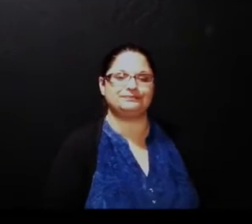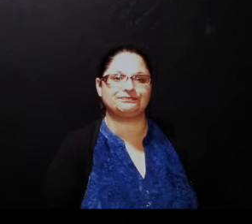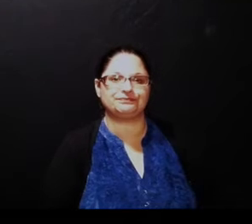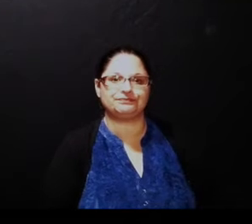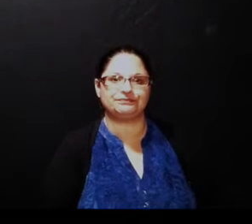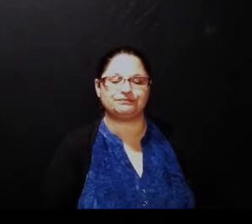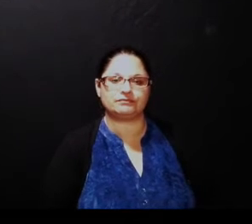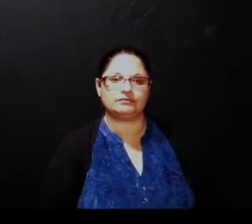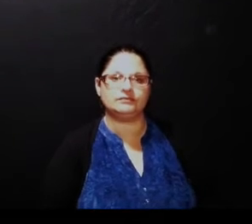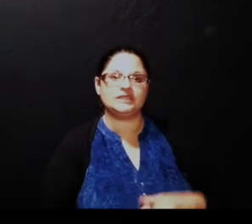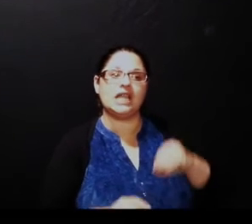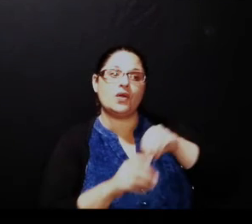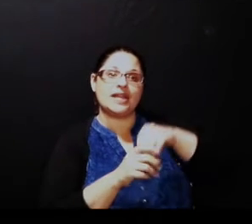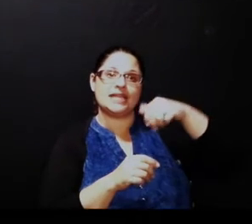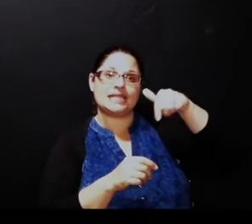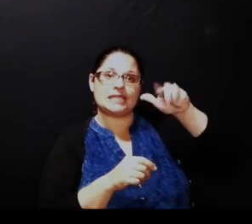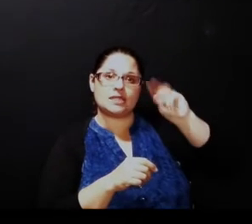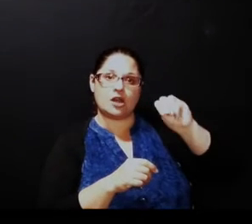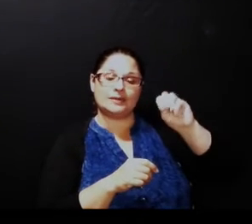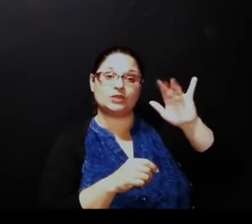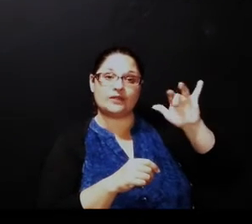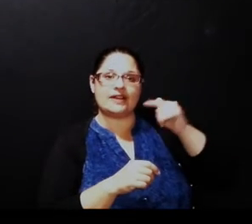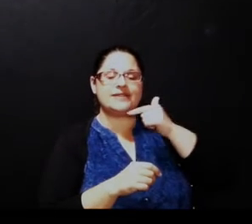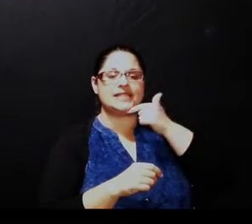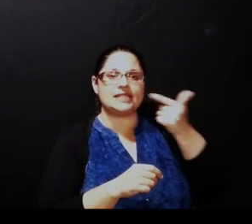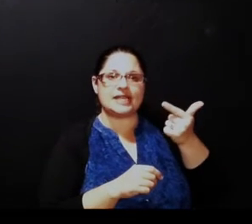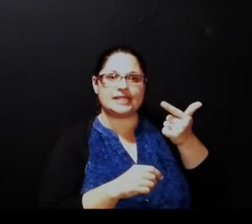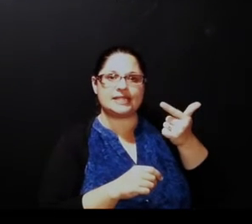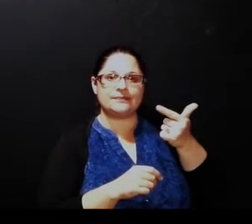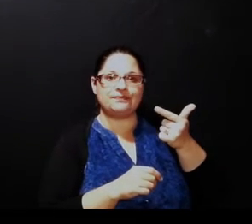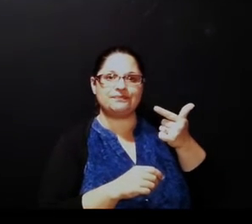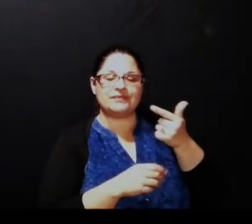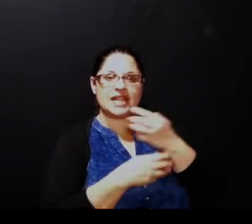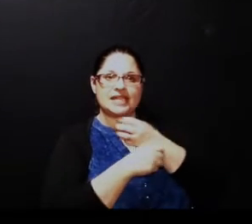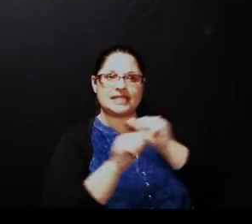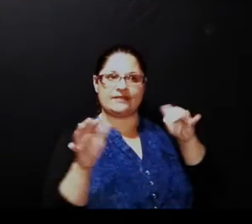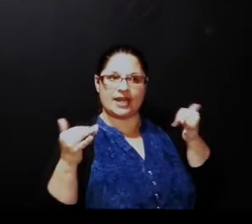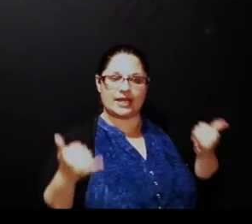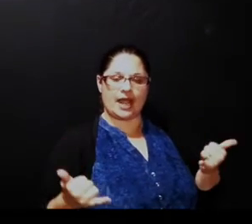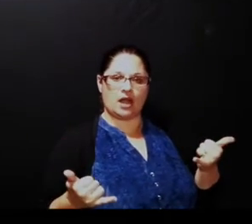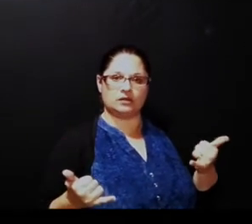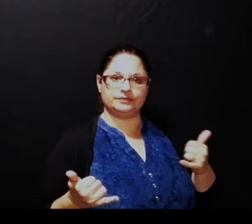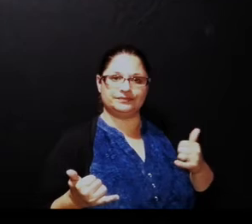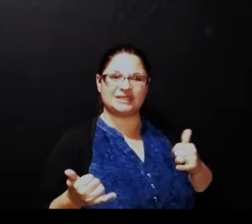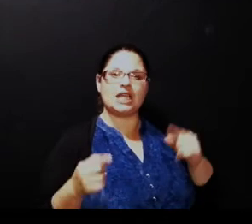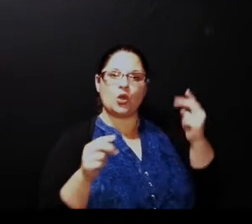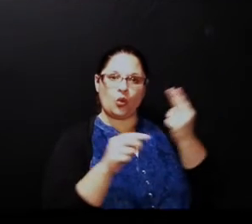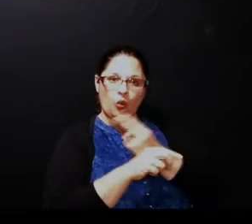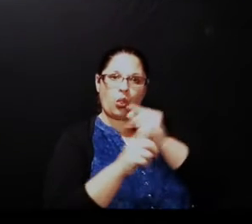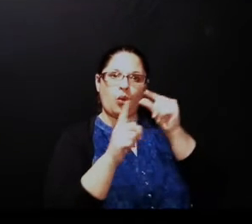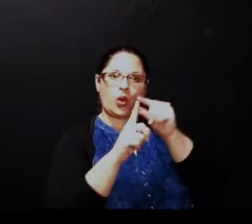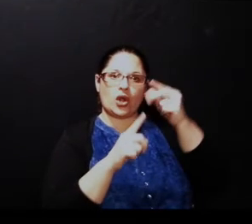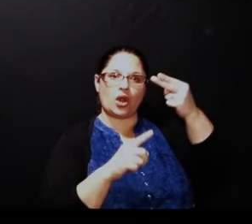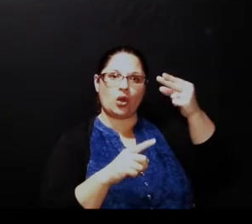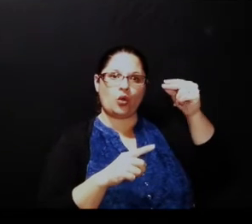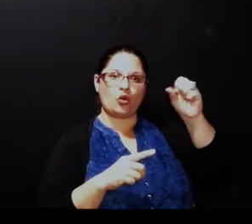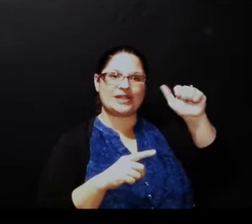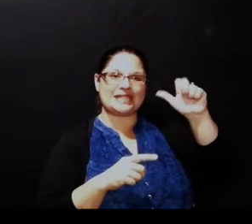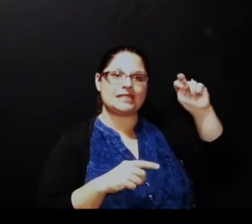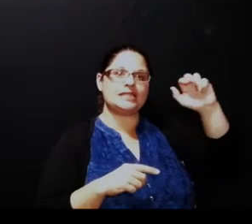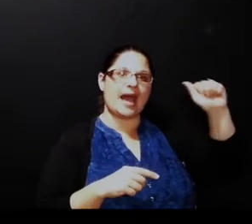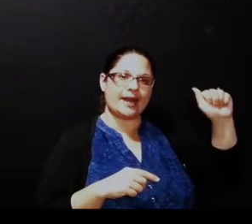words in your English version are "save now," but the word in Hebrew is "Hosanna." So they're fulfilling the prophecy